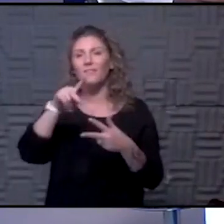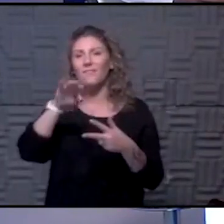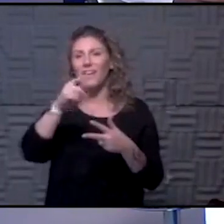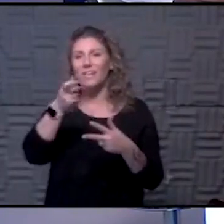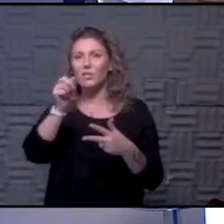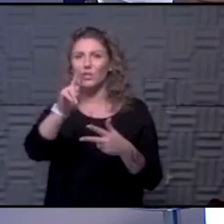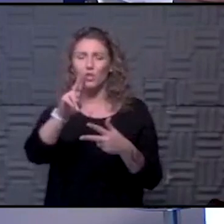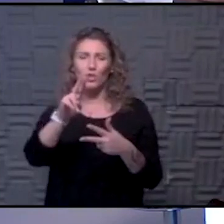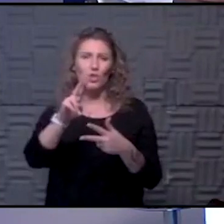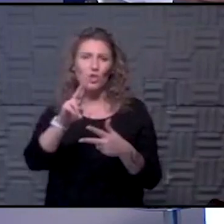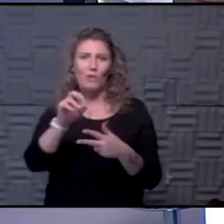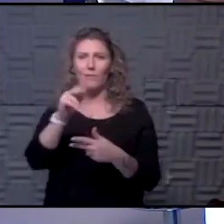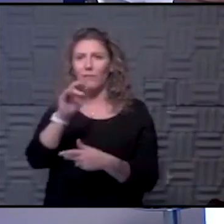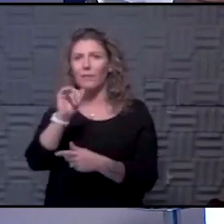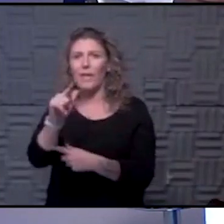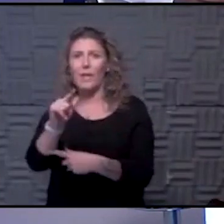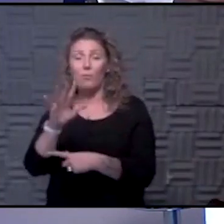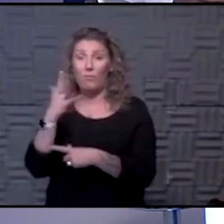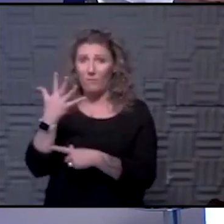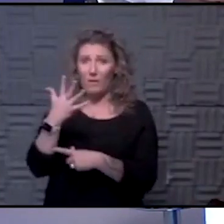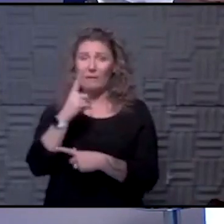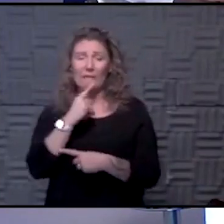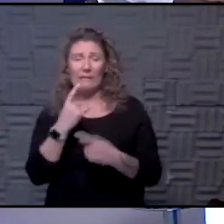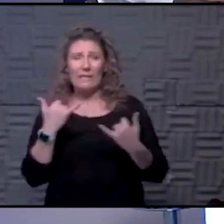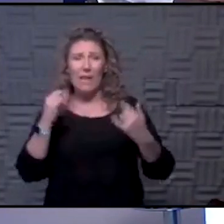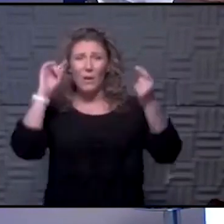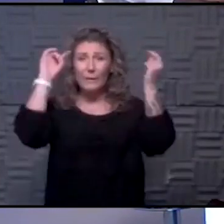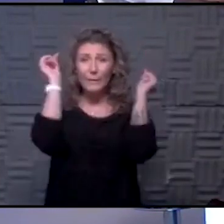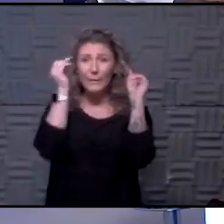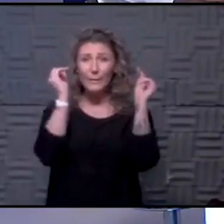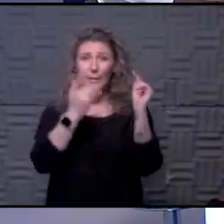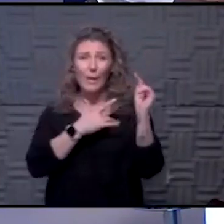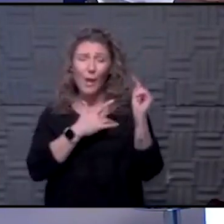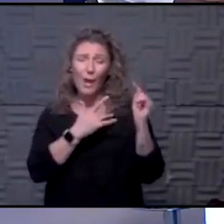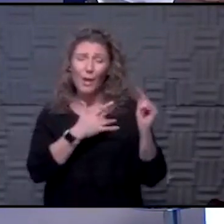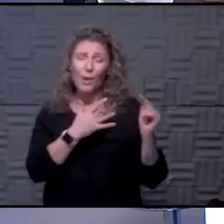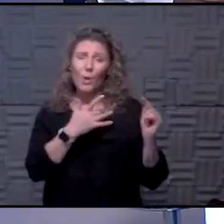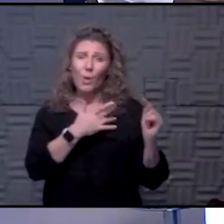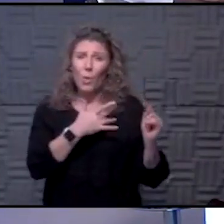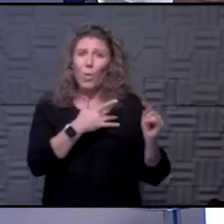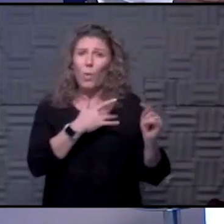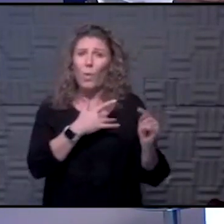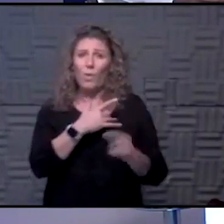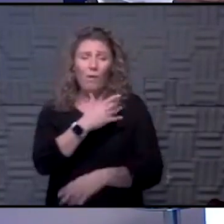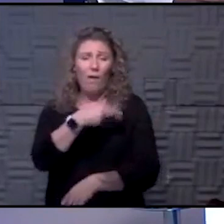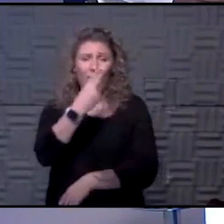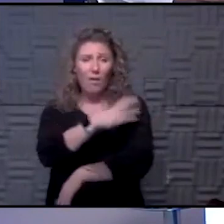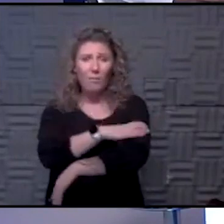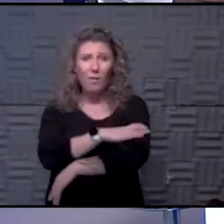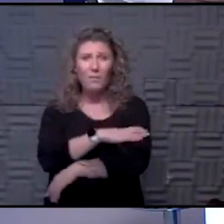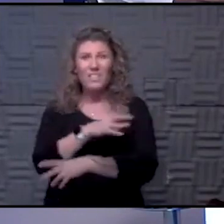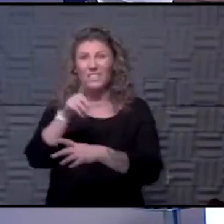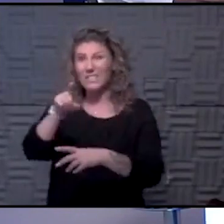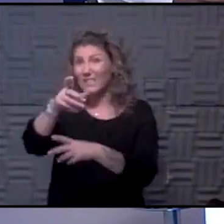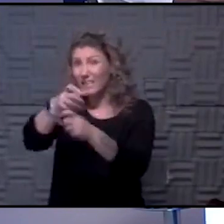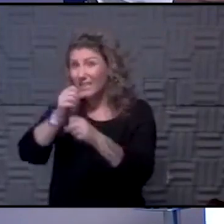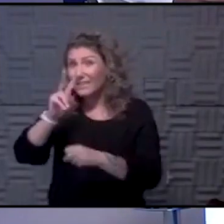Now she is sick with fever. She got headache, high blood pressure, rapid heart rate. Should I receive the second